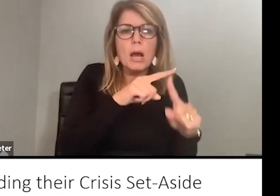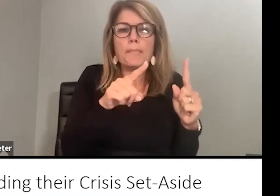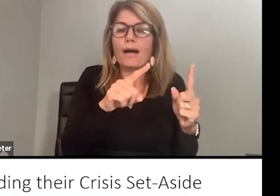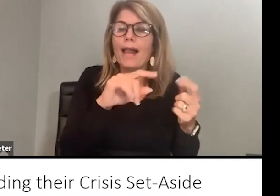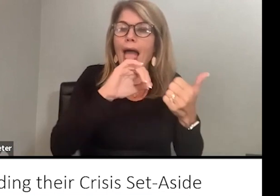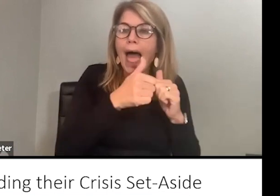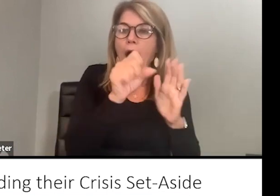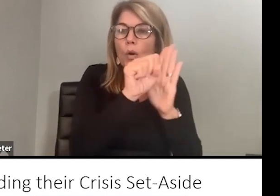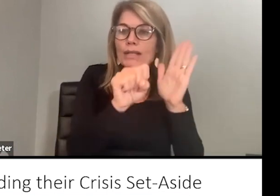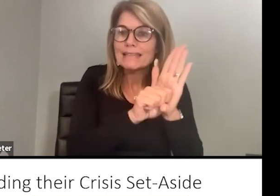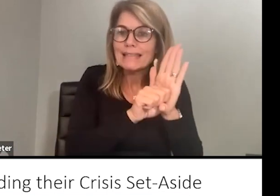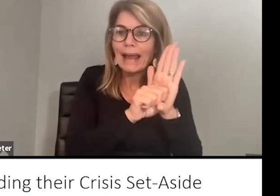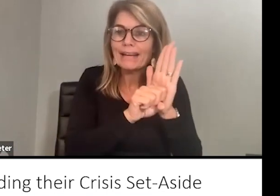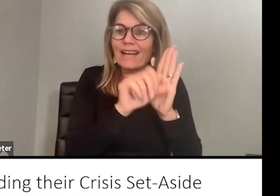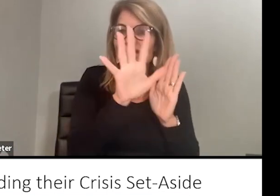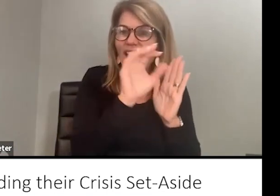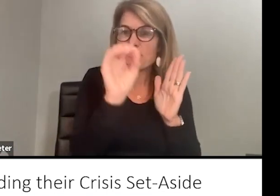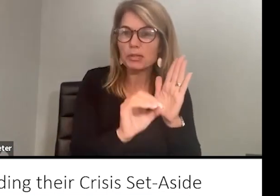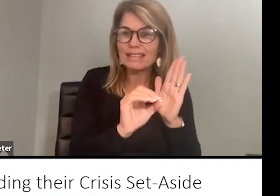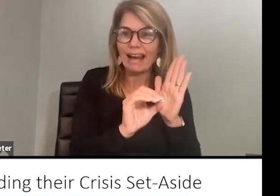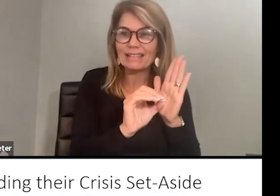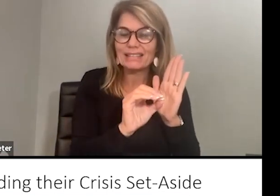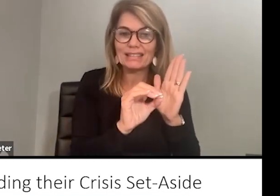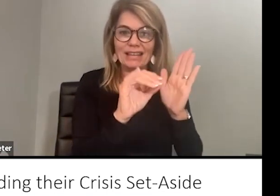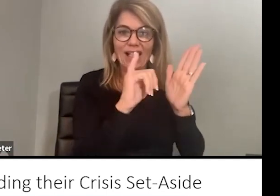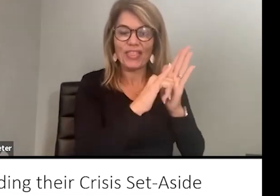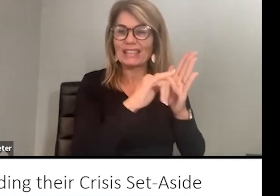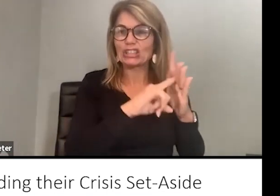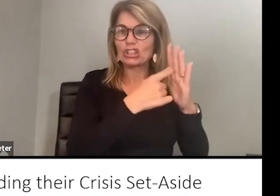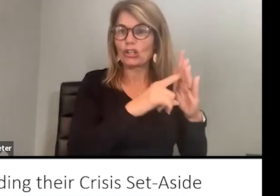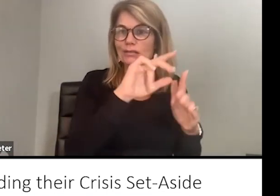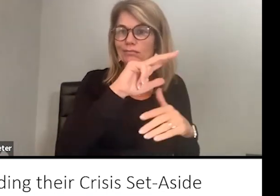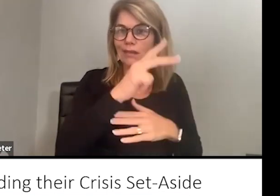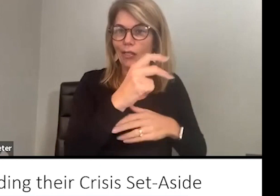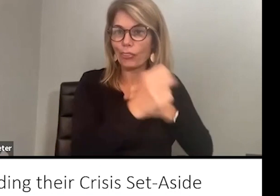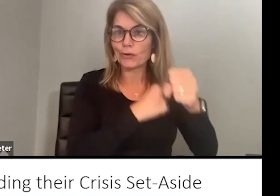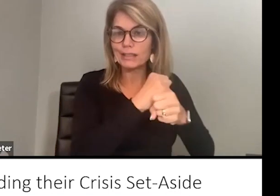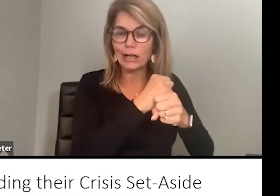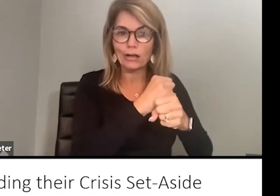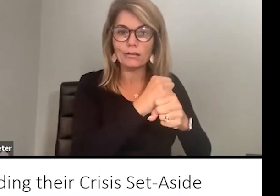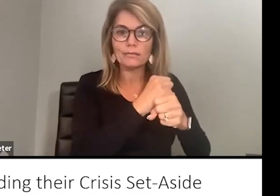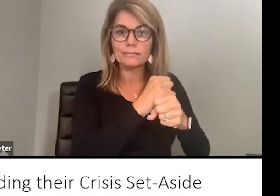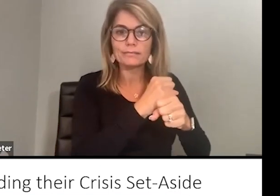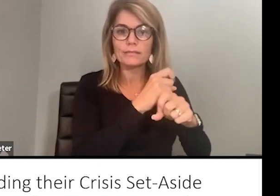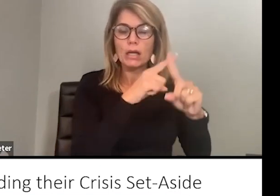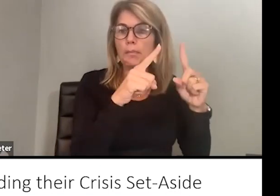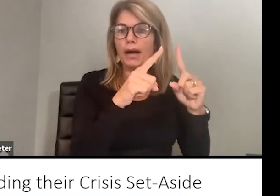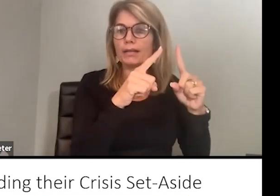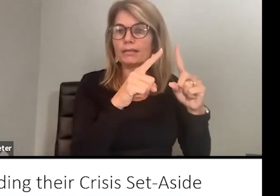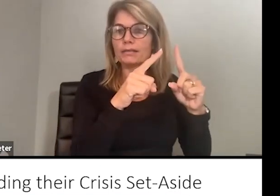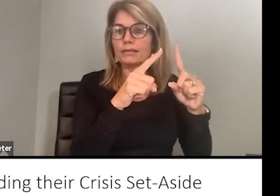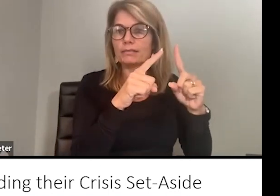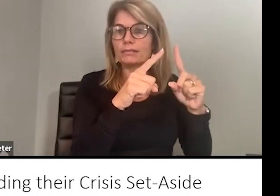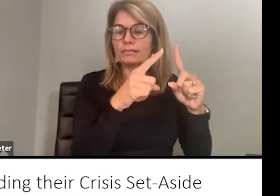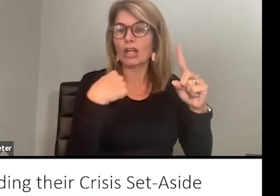that 5% set aside, and we're about to begin our third year of that now. And so there's crisis prevention to develop.